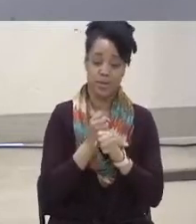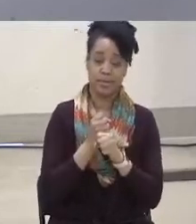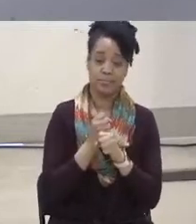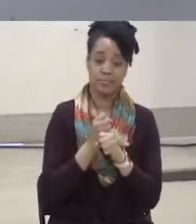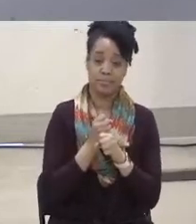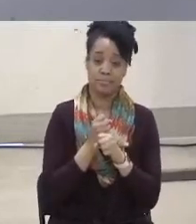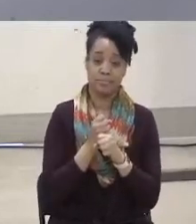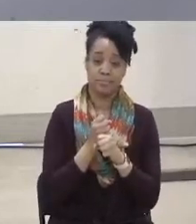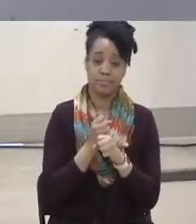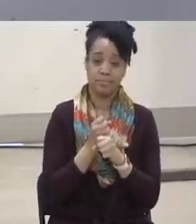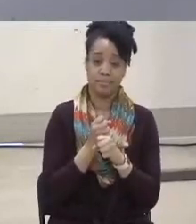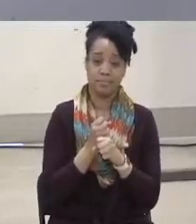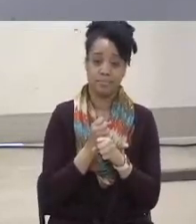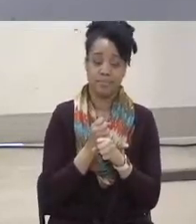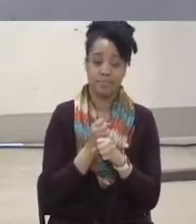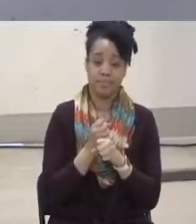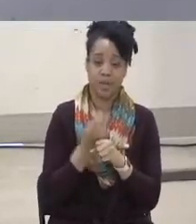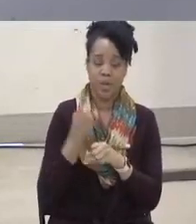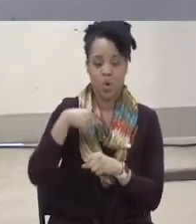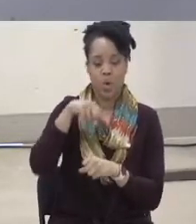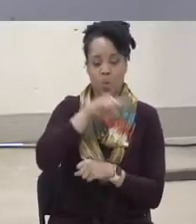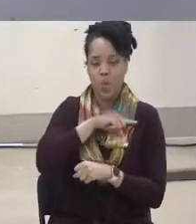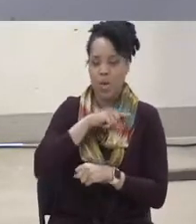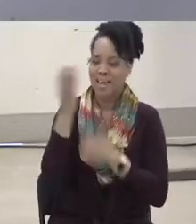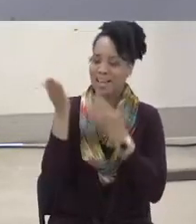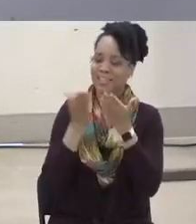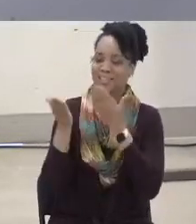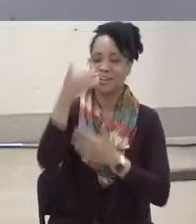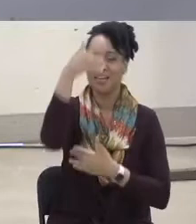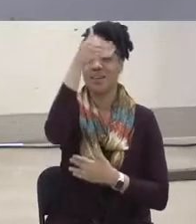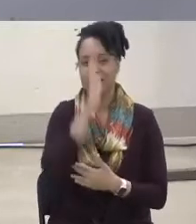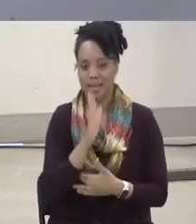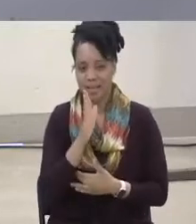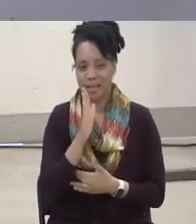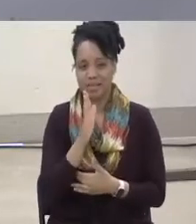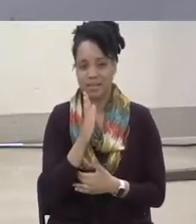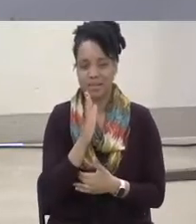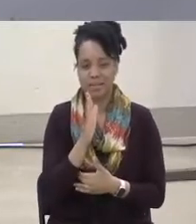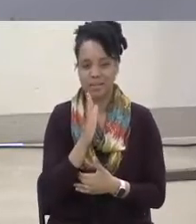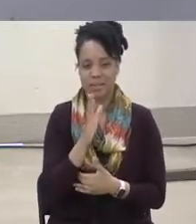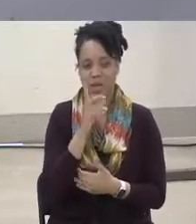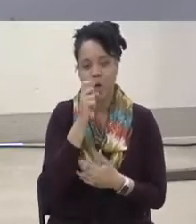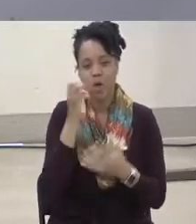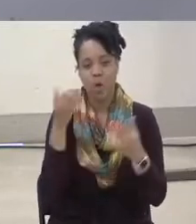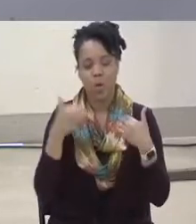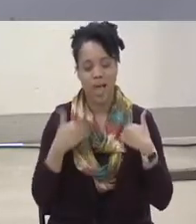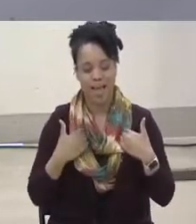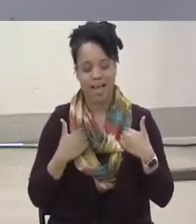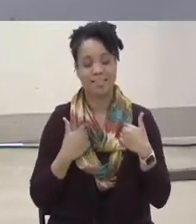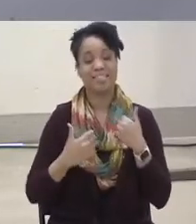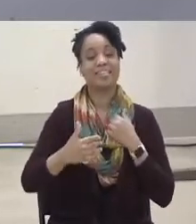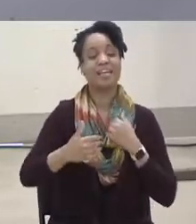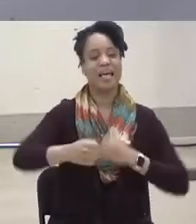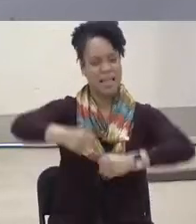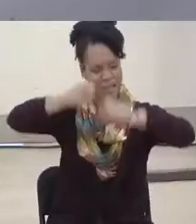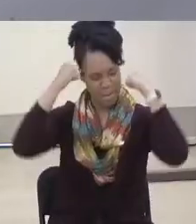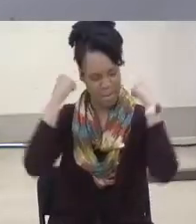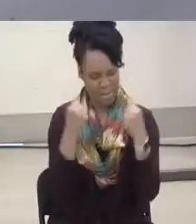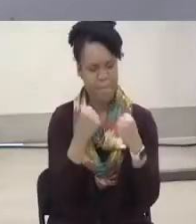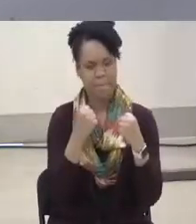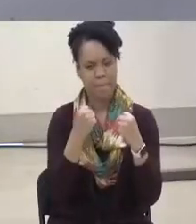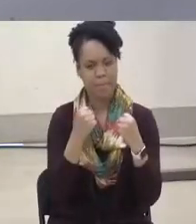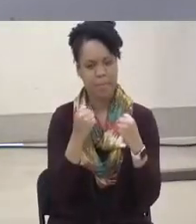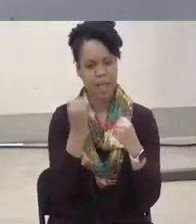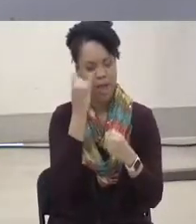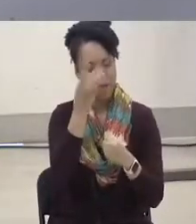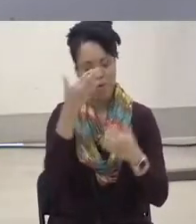la obtuviste. We serve a God Le servimos a un Dios who has the power, quien tiene el poder. if